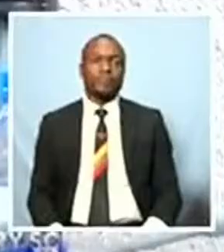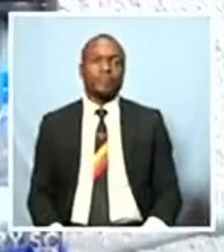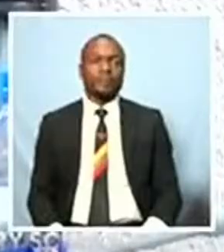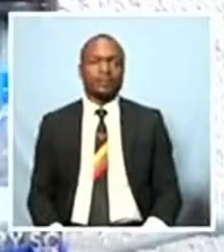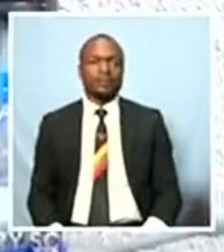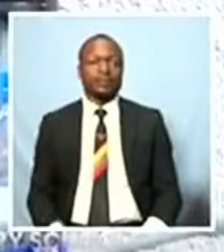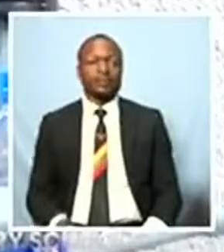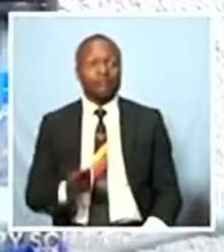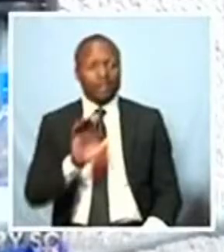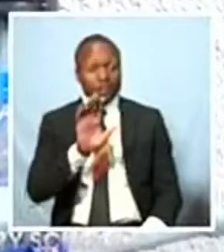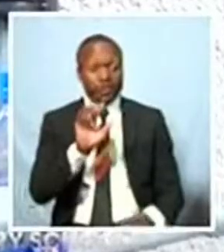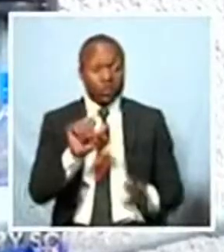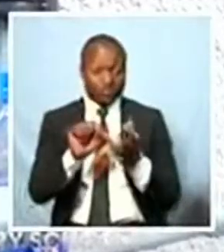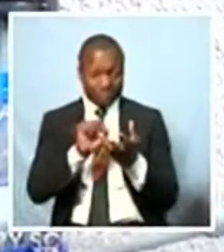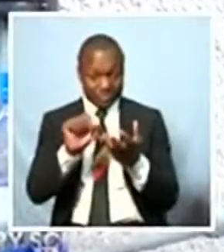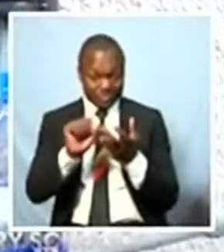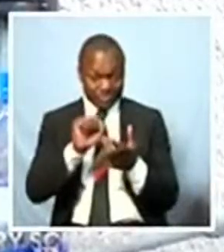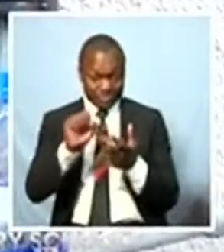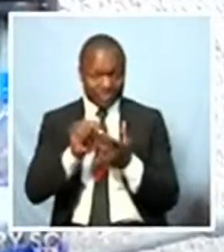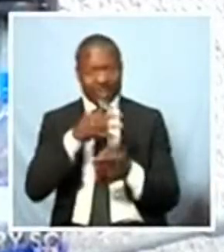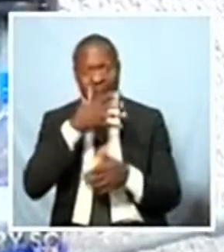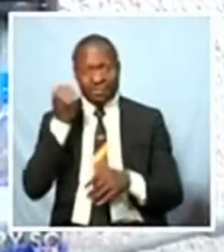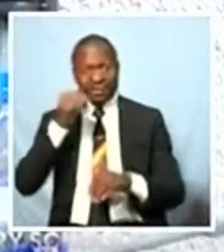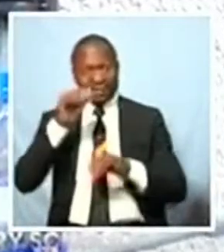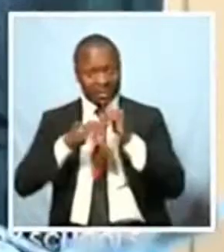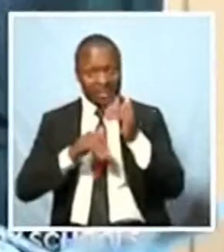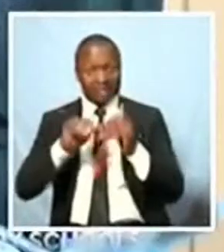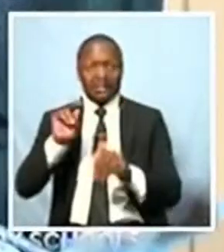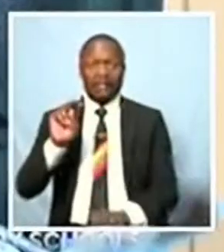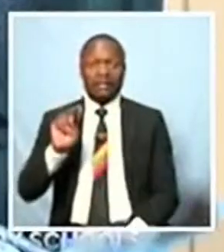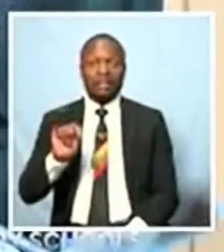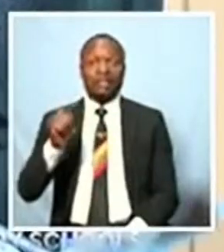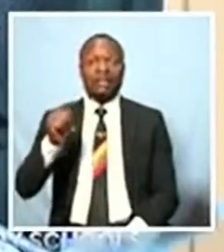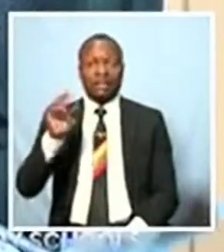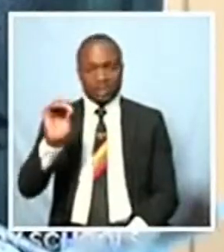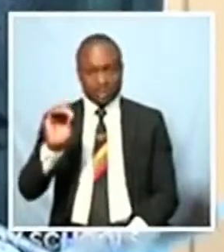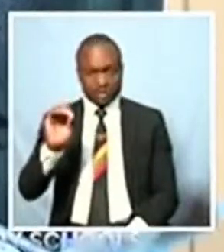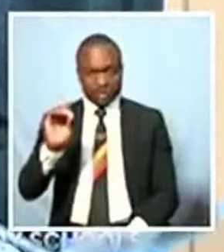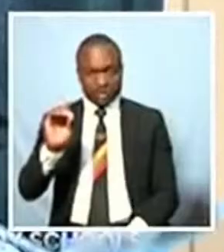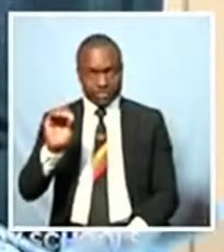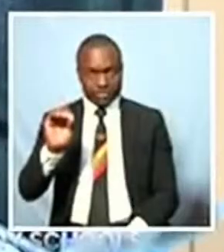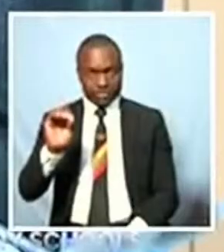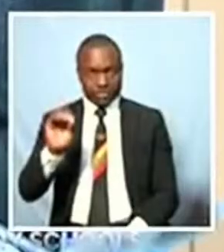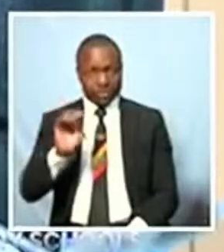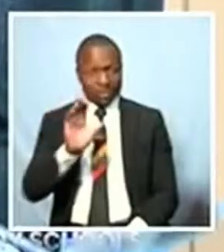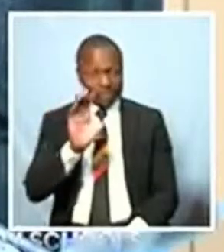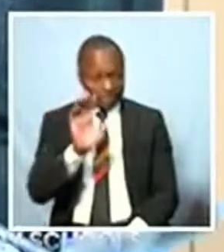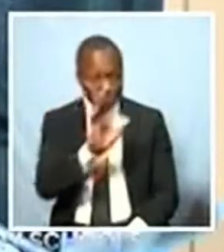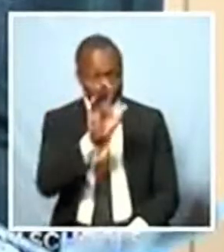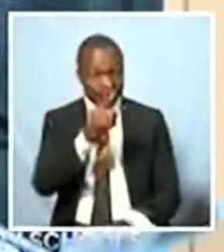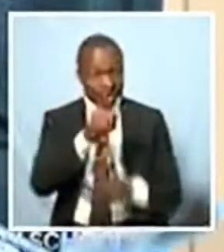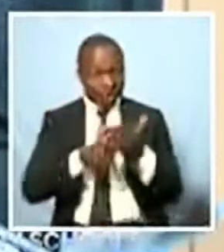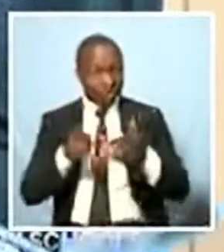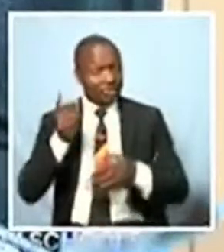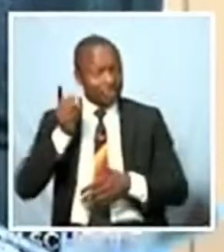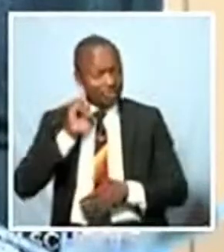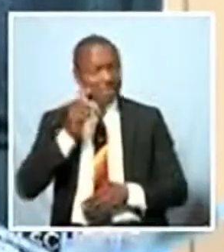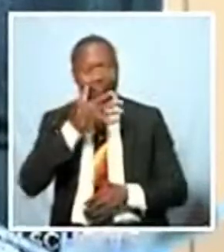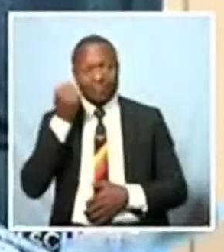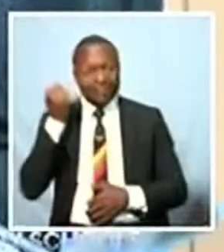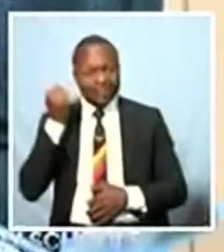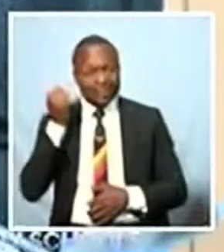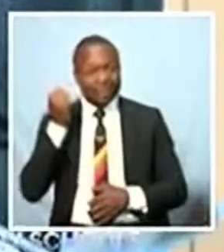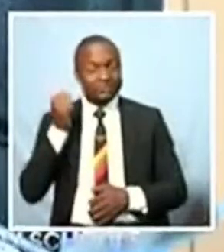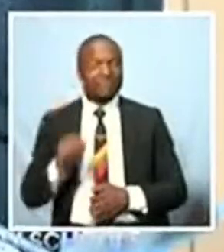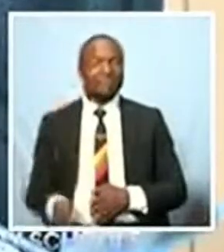your statistics are actually better than the non-governmental organization. Yours, from what I've listened, they are actually better,